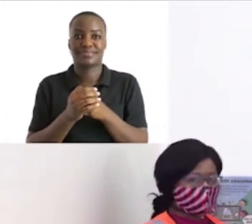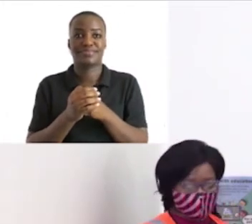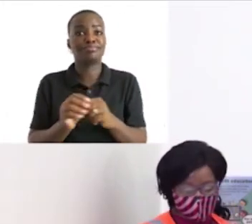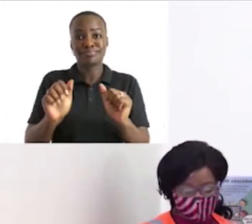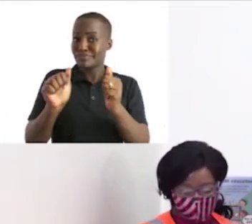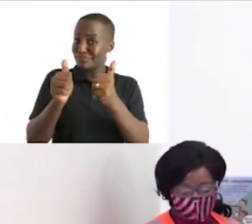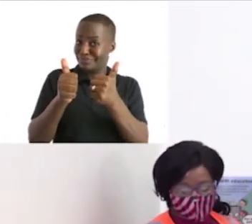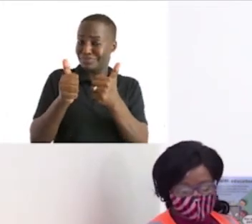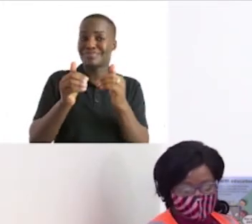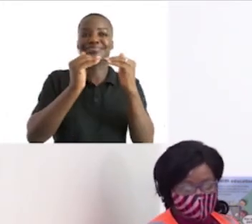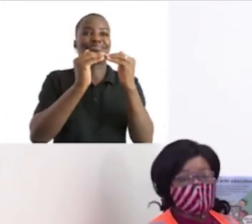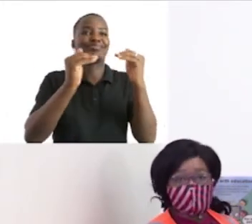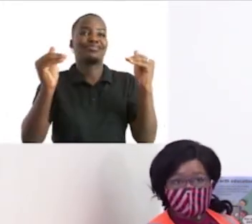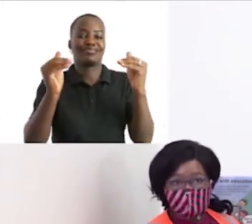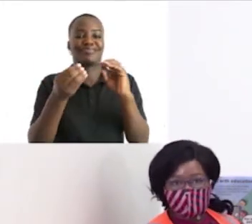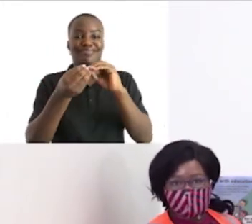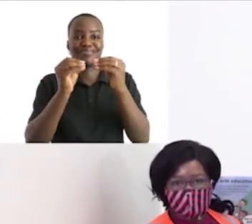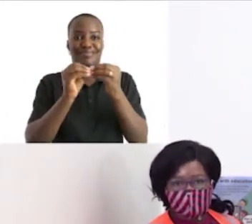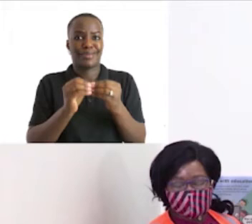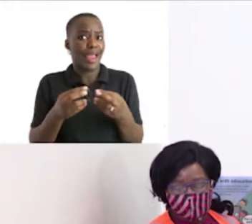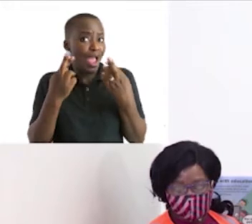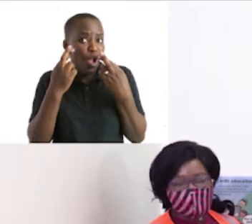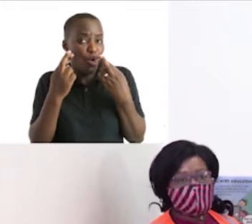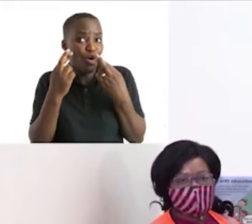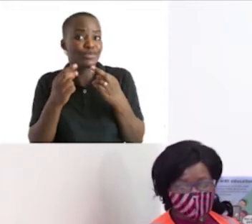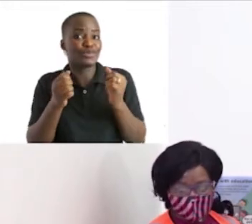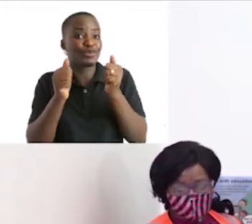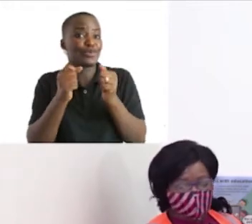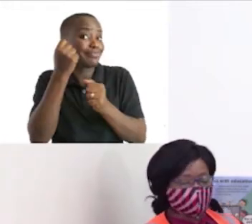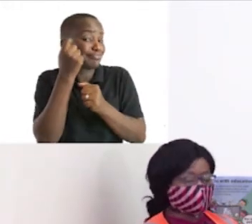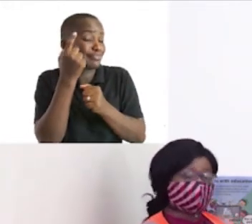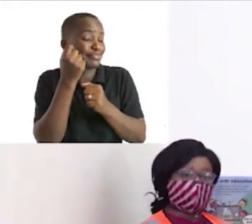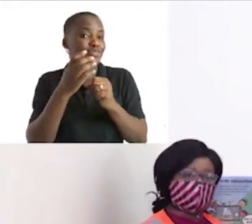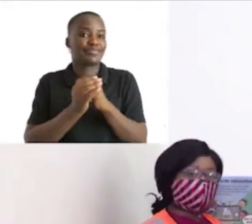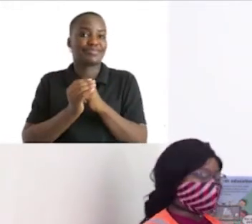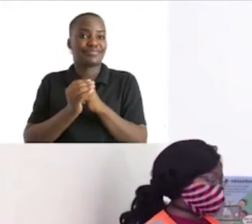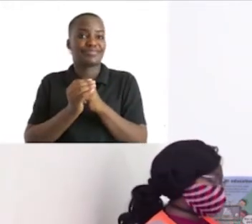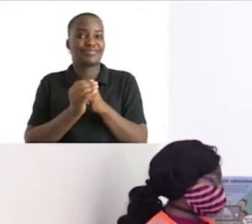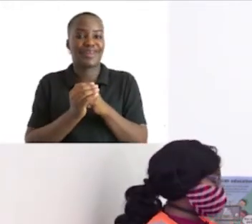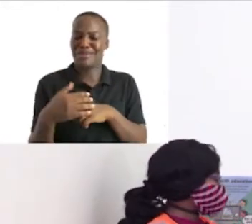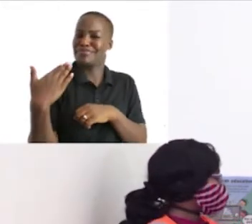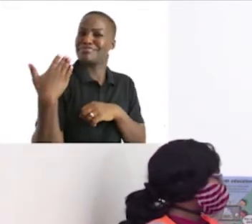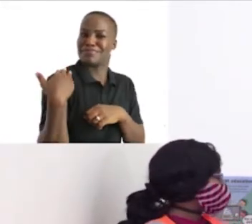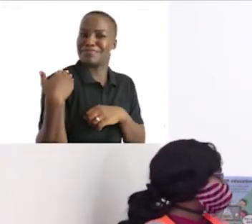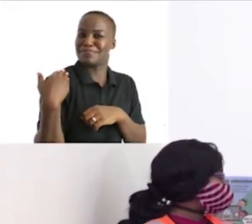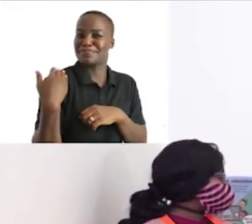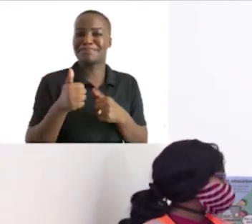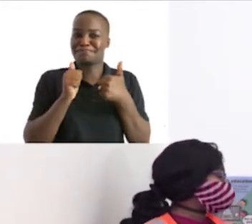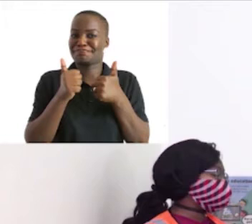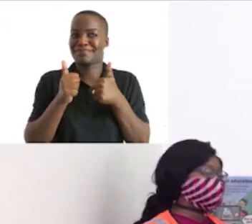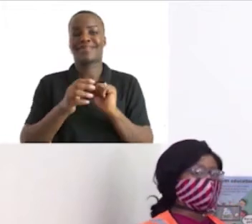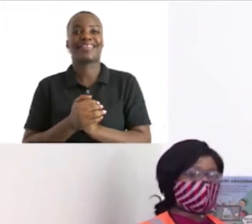Well done. I hope you're following at home, and if you are, you must give yourself a pat on the back. The